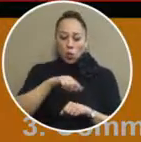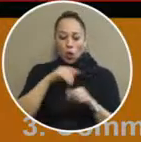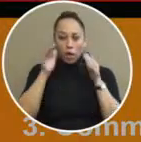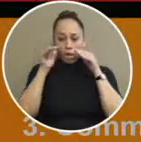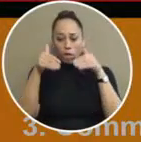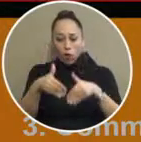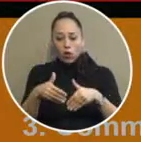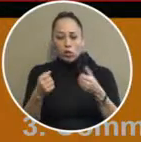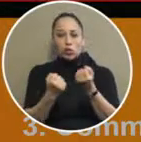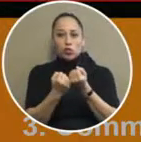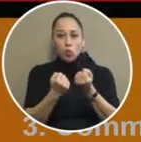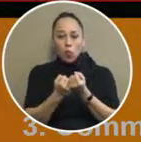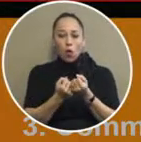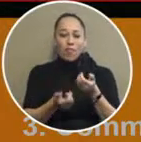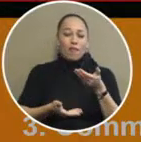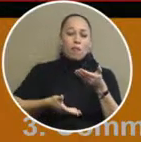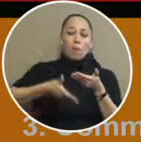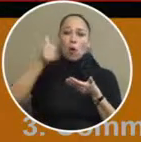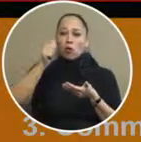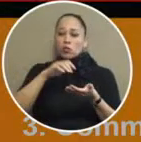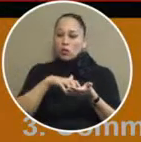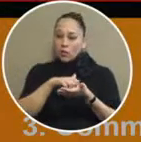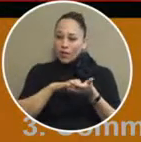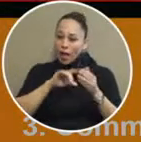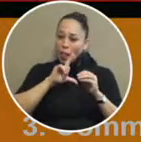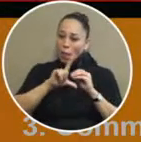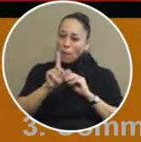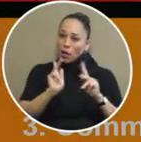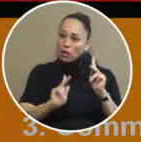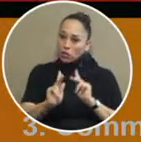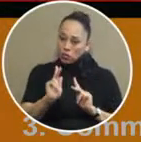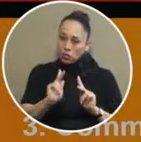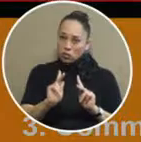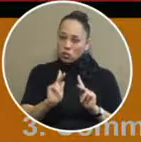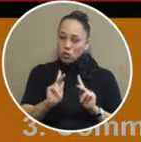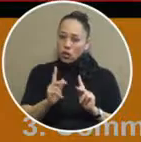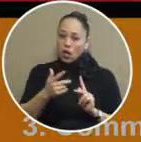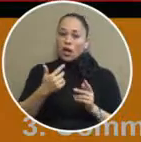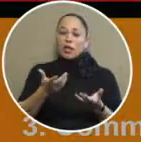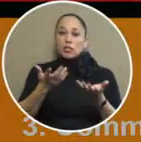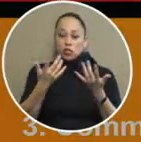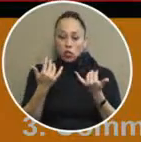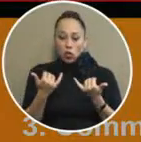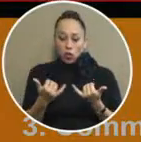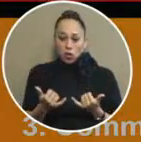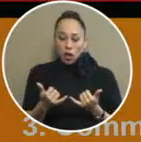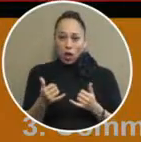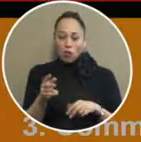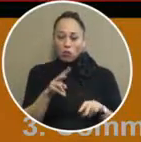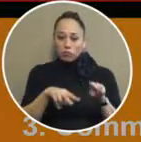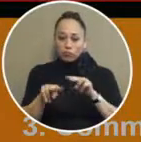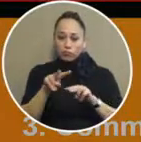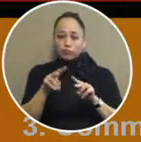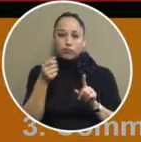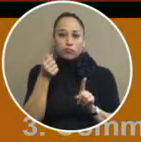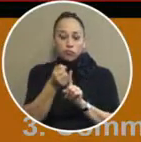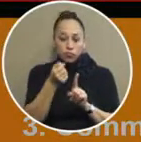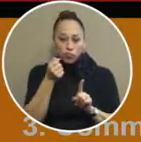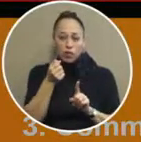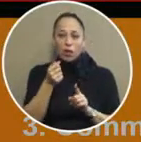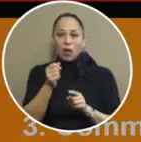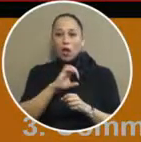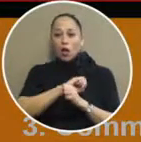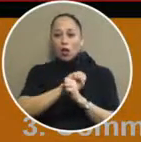on supporting the most vulnerable El Pasoans as we navigate through the impacts of the COVID-19